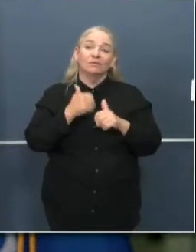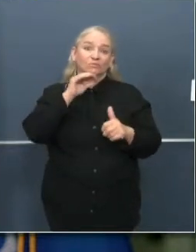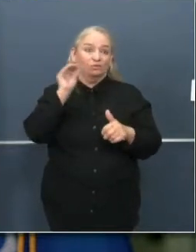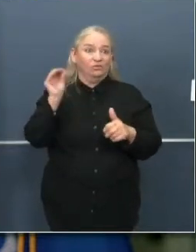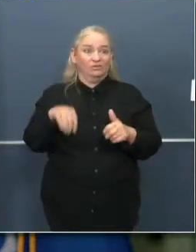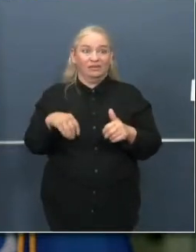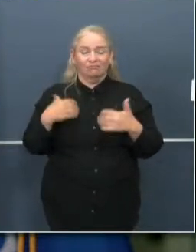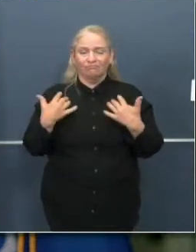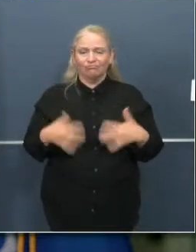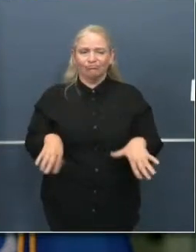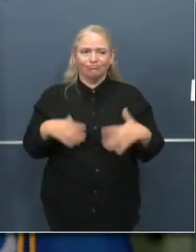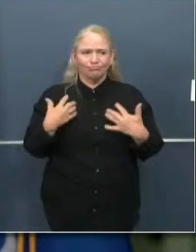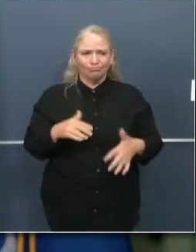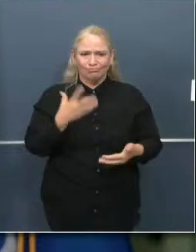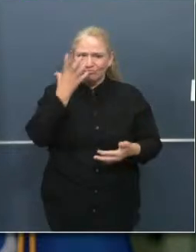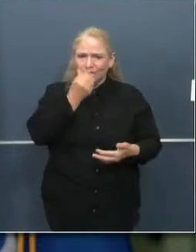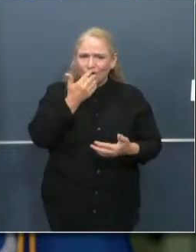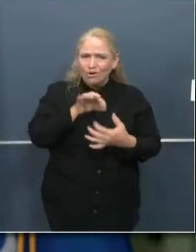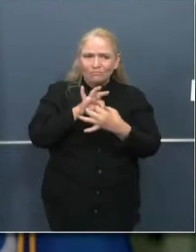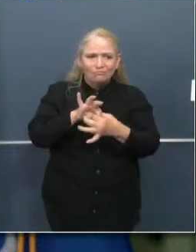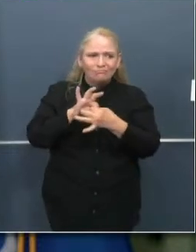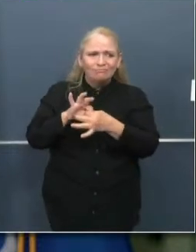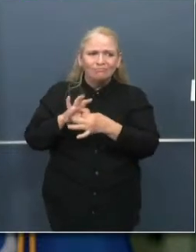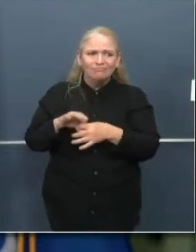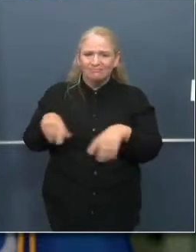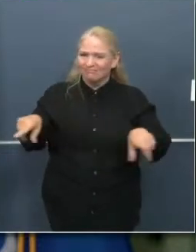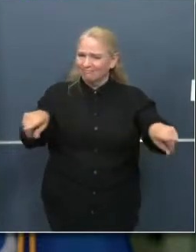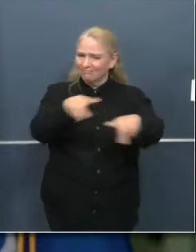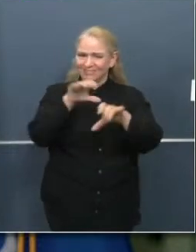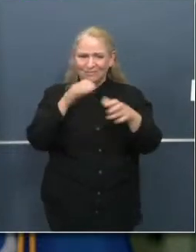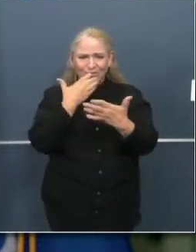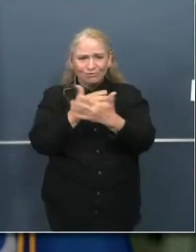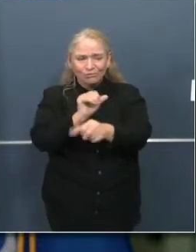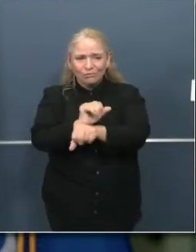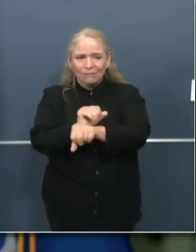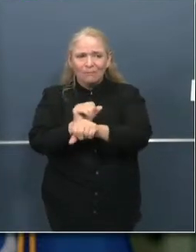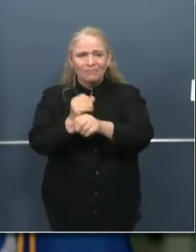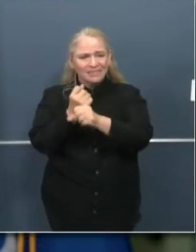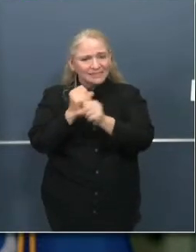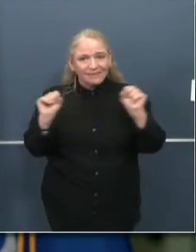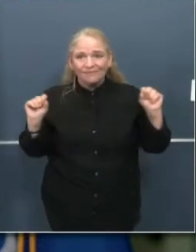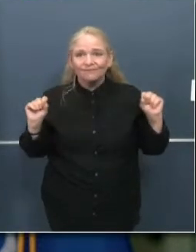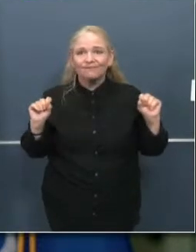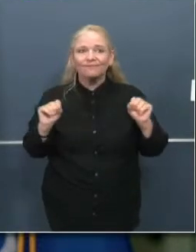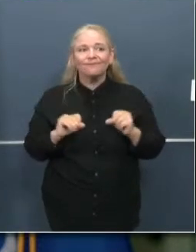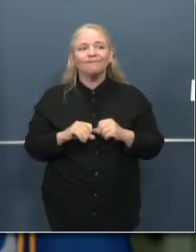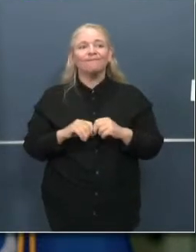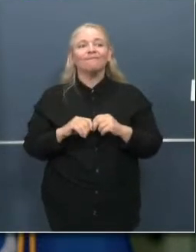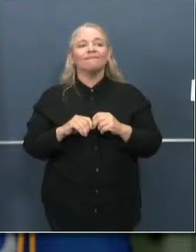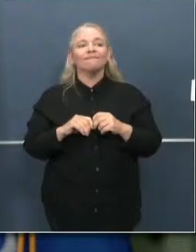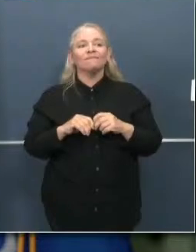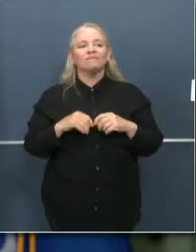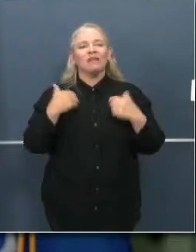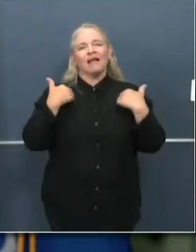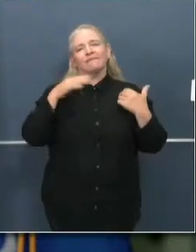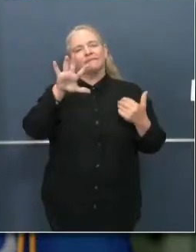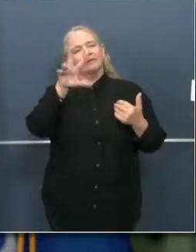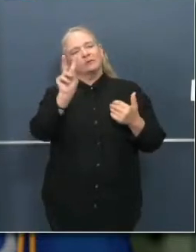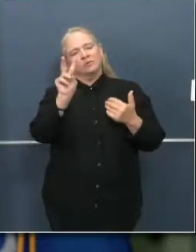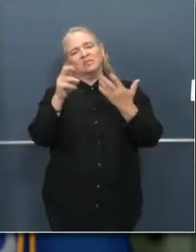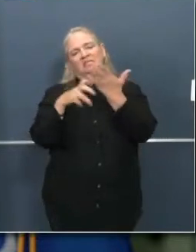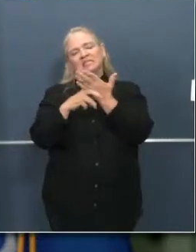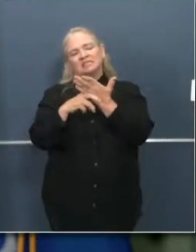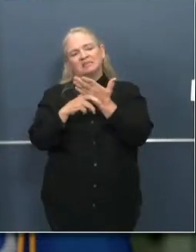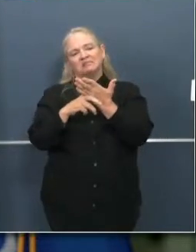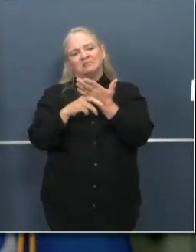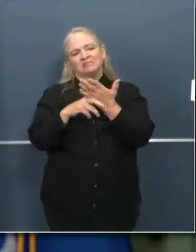have 52 citations. I don't have the details of every one of those 52 in terms of the